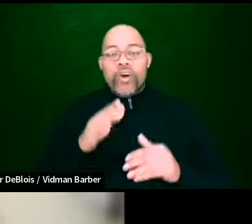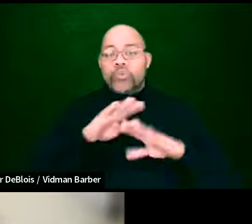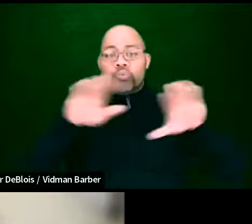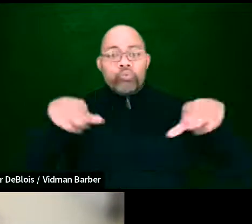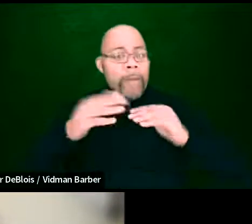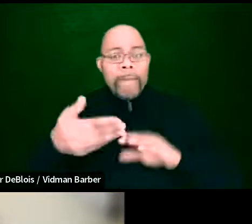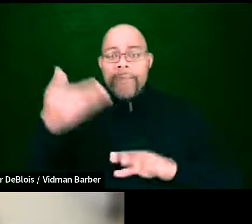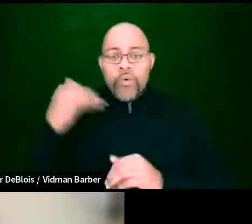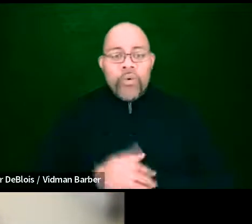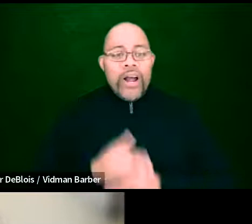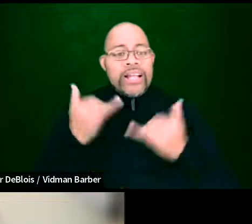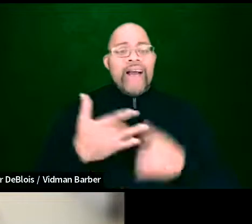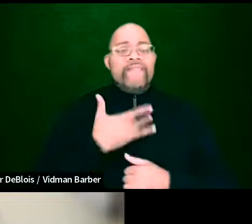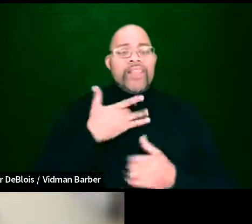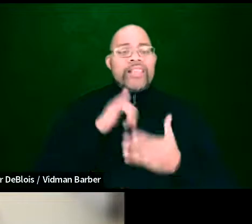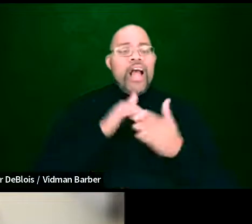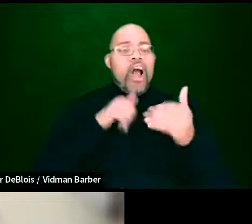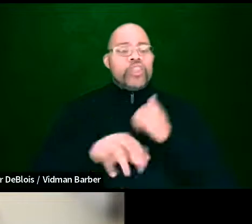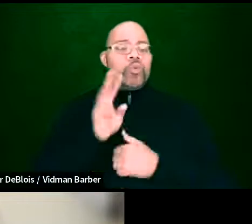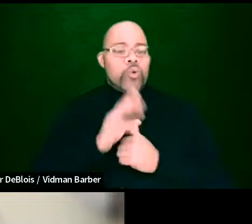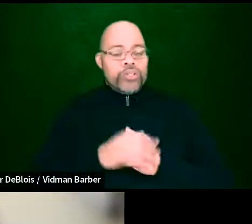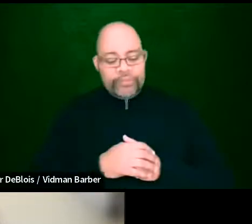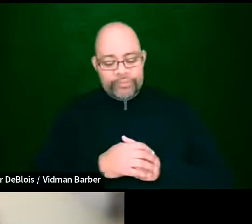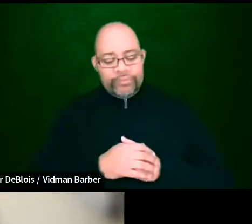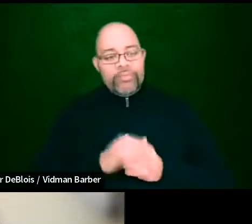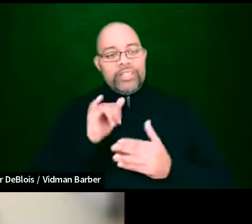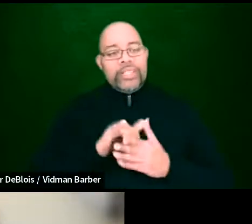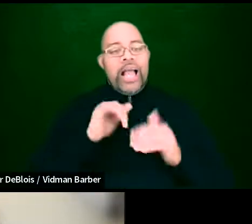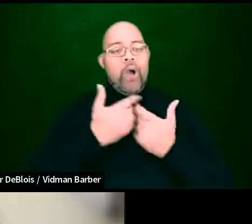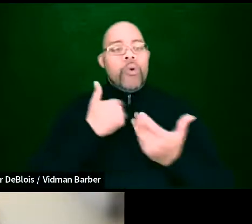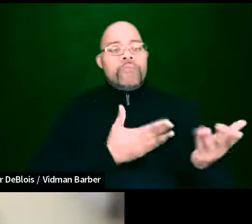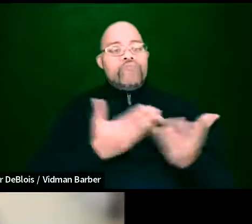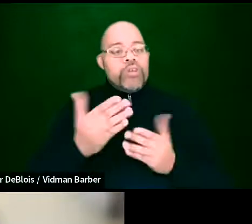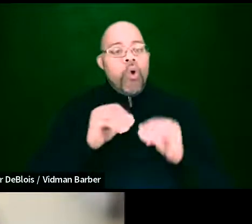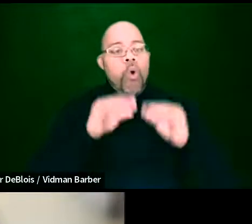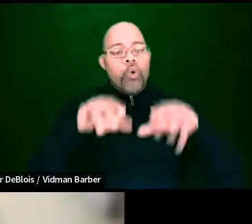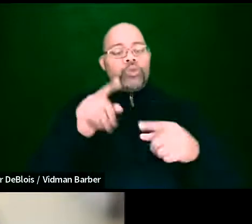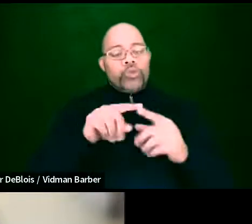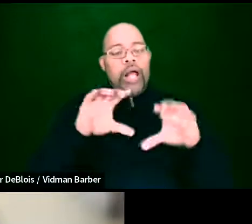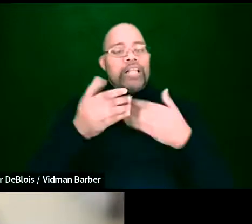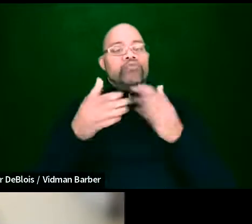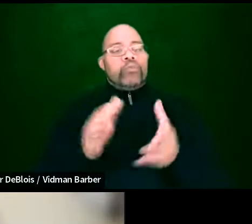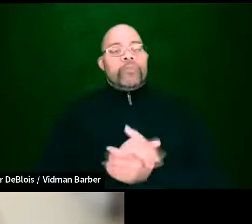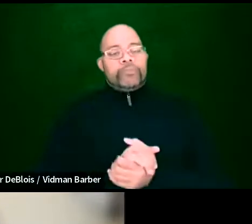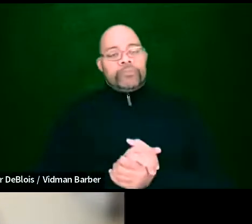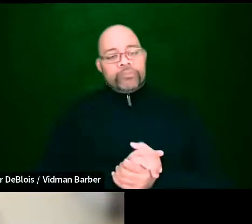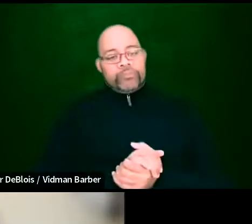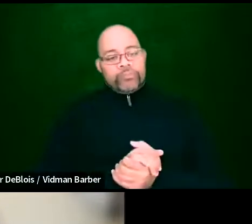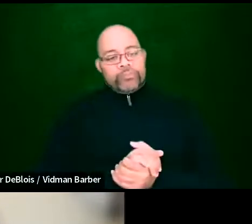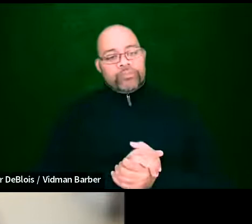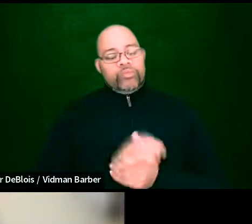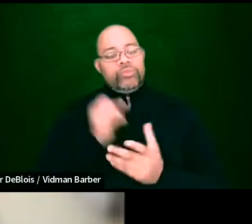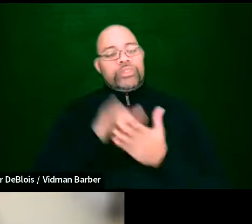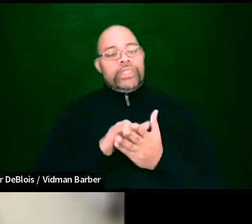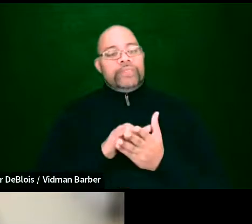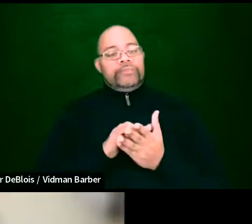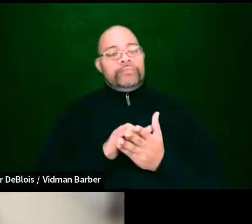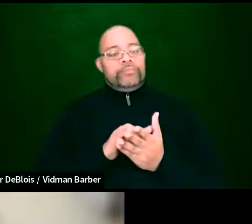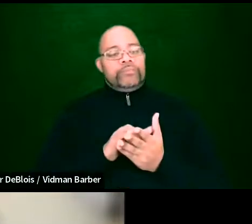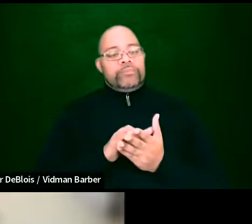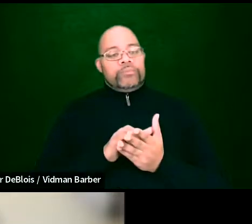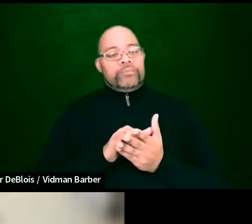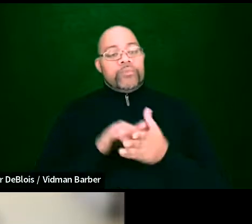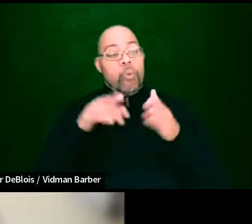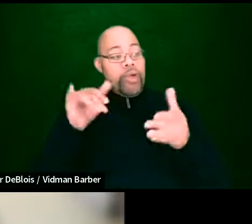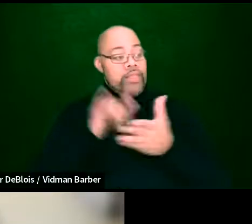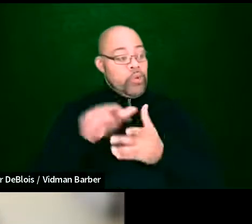swimming before, now they feel like they're underwater. This is how we bring the ocean to the classroom. And so if that's, a way